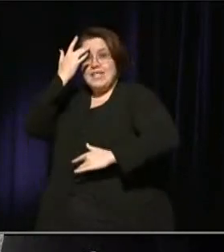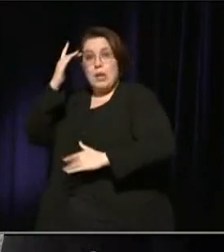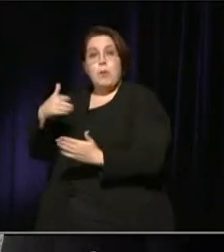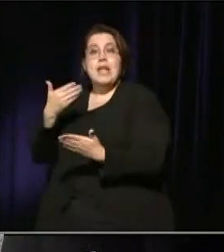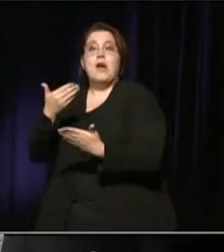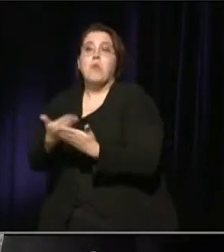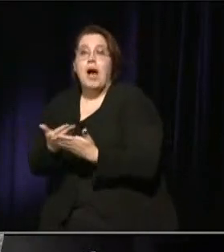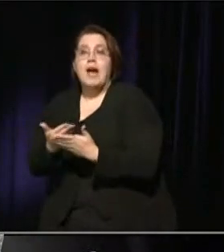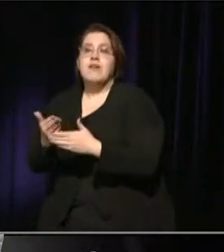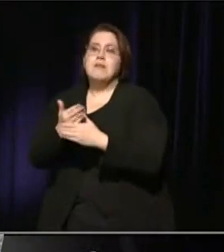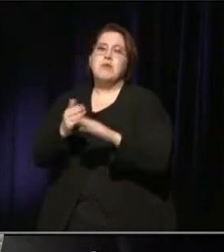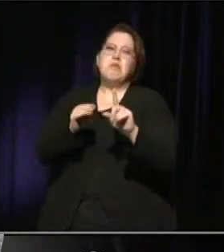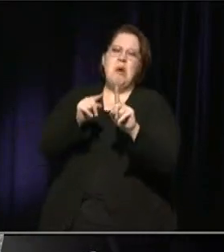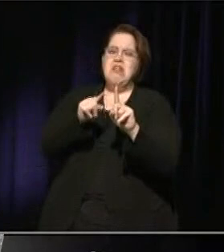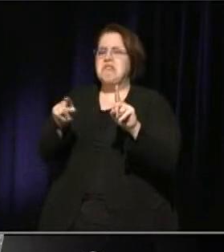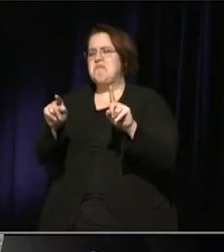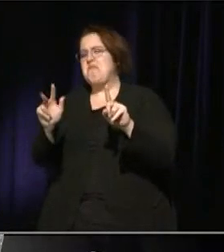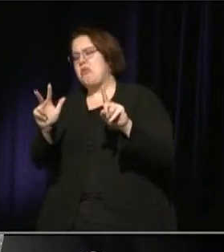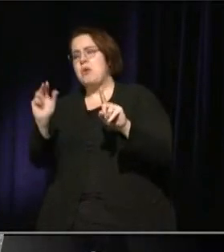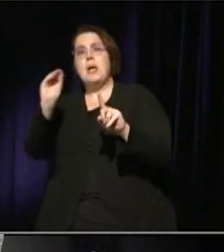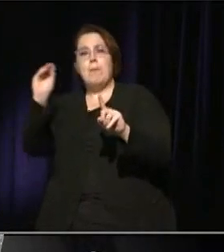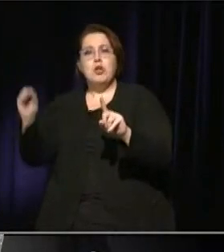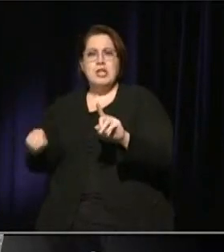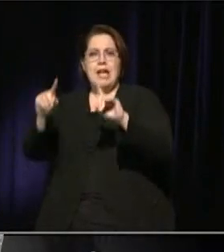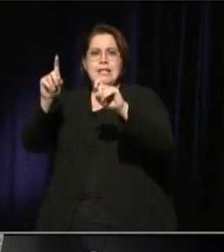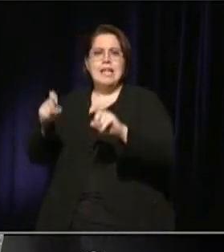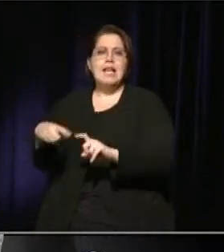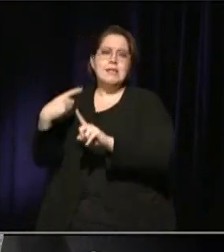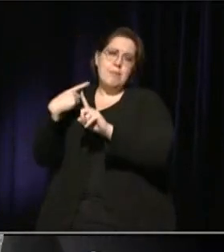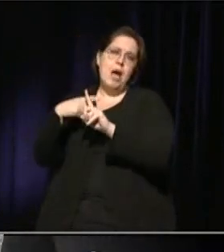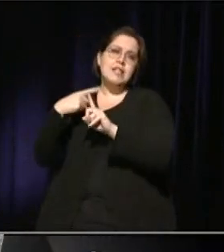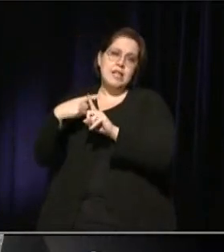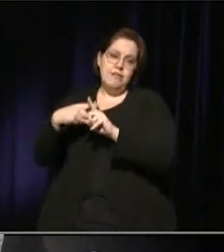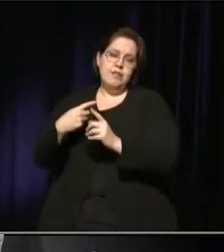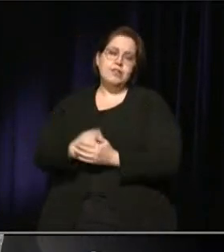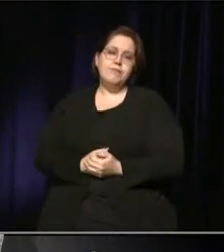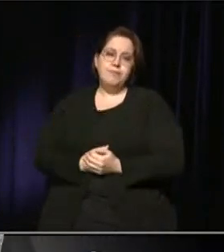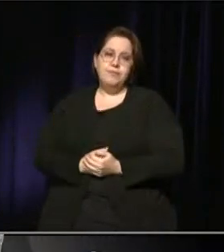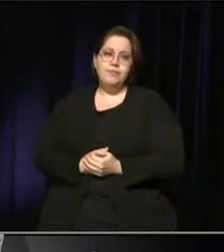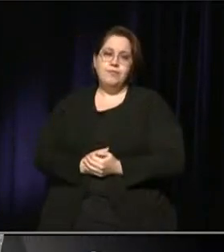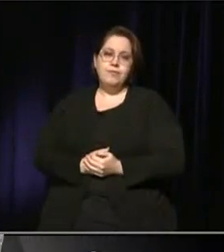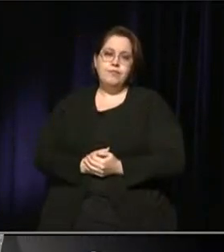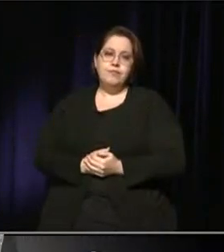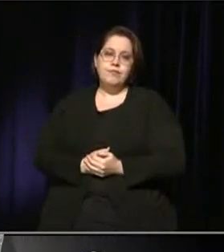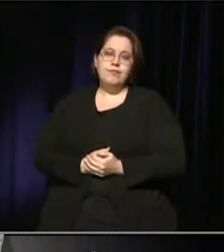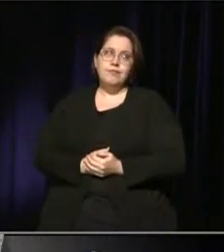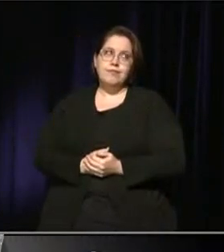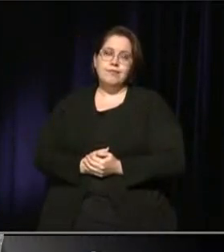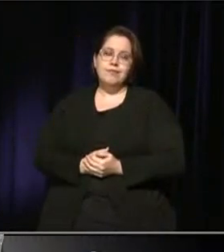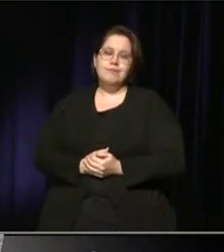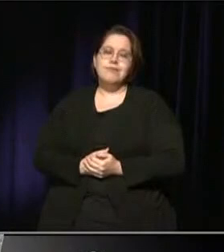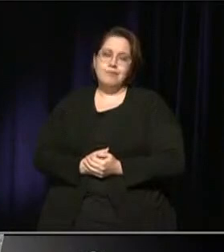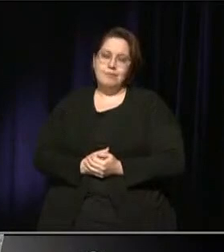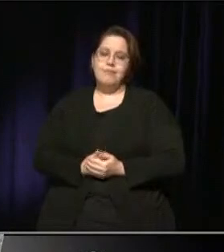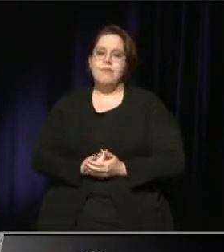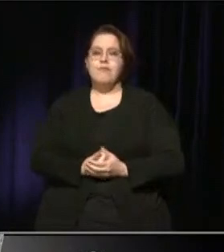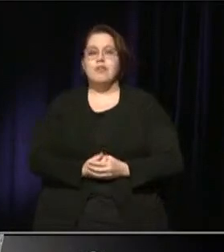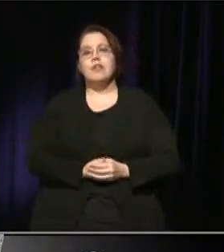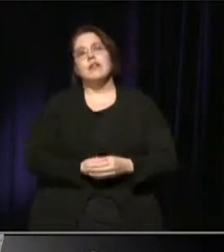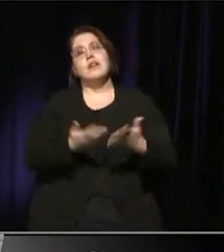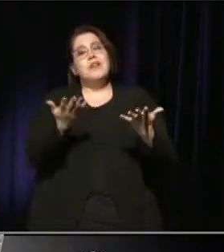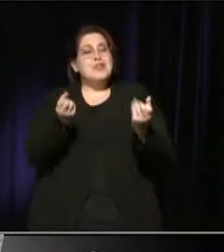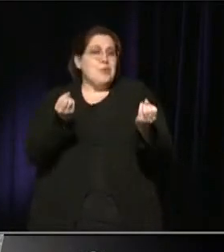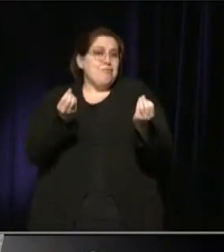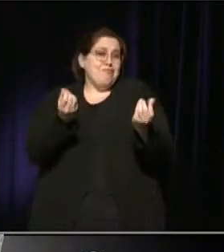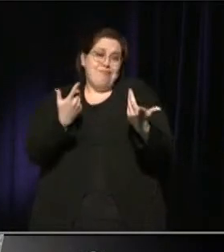runs anywhere from 1 to 3% of COVID symptoms. So it